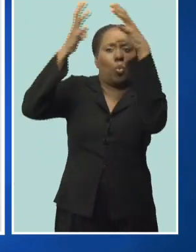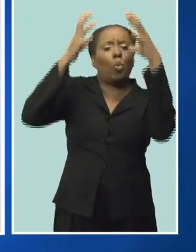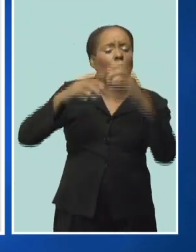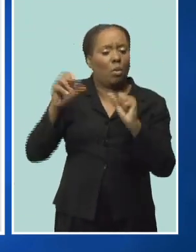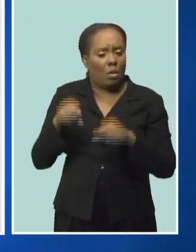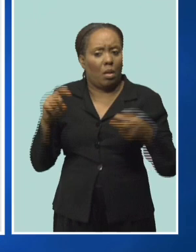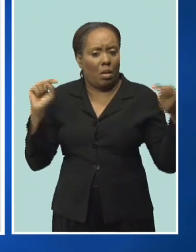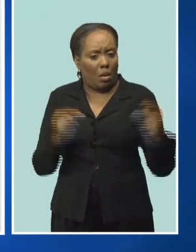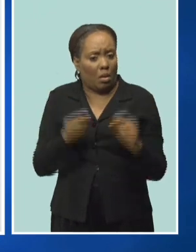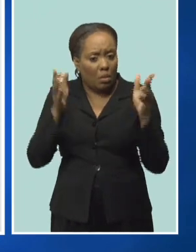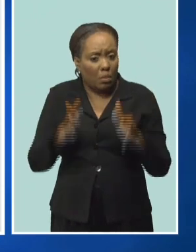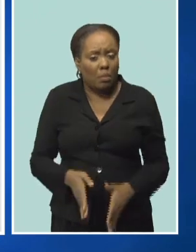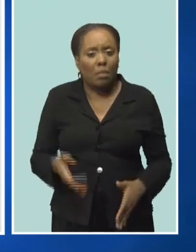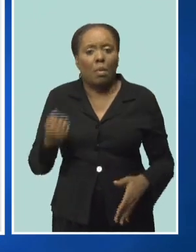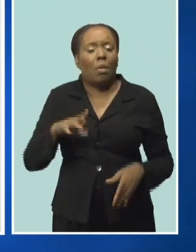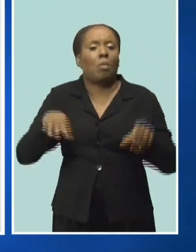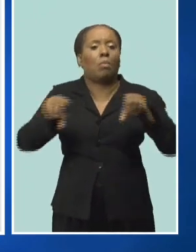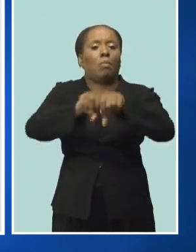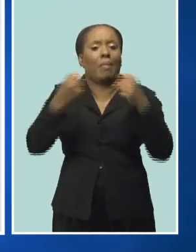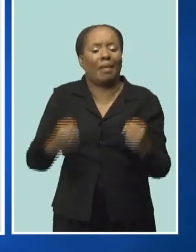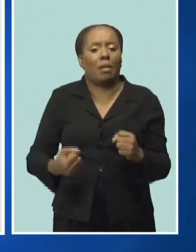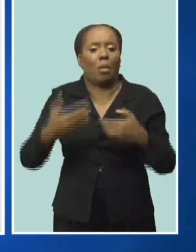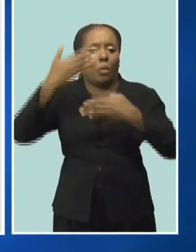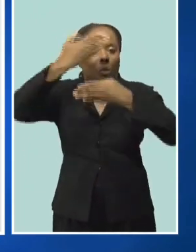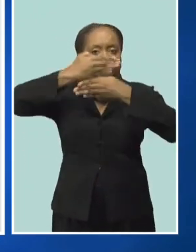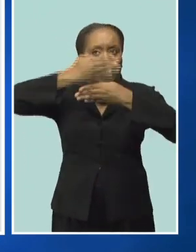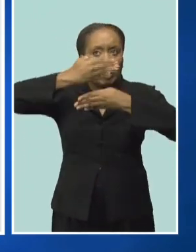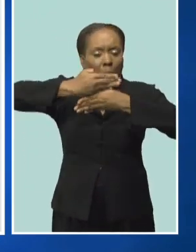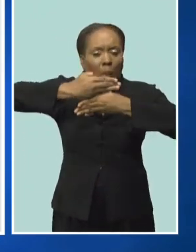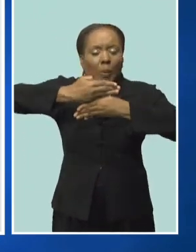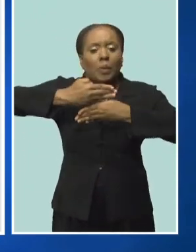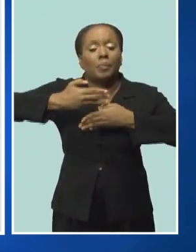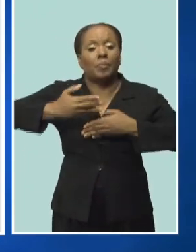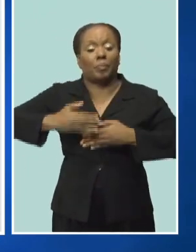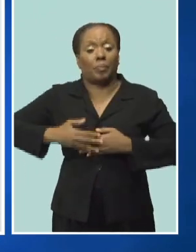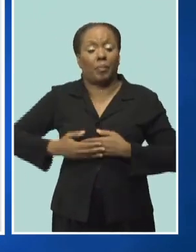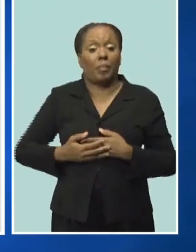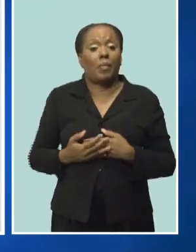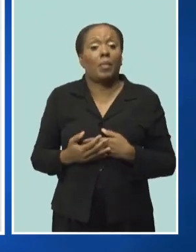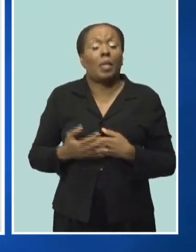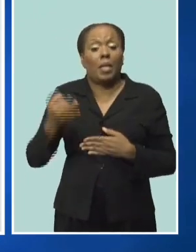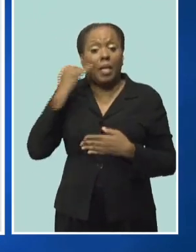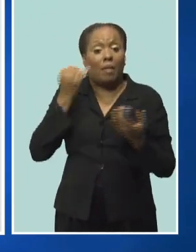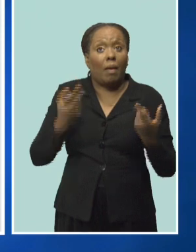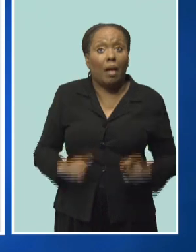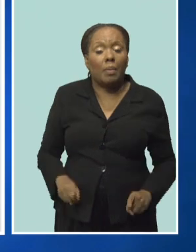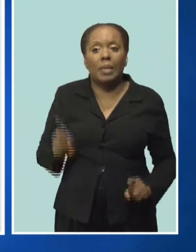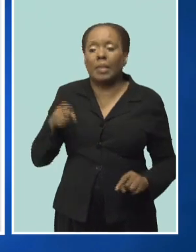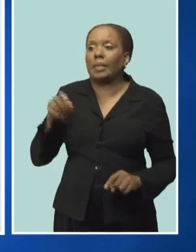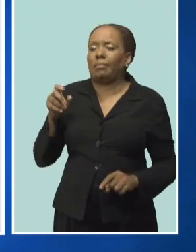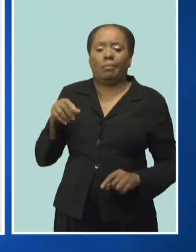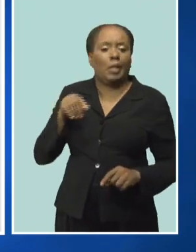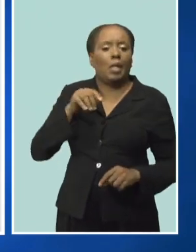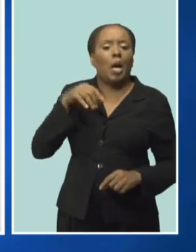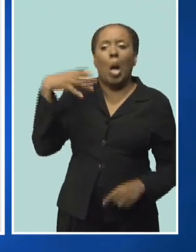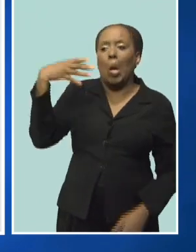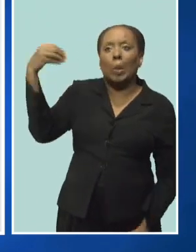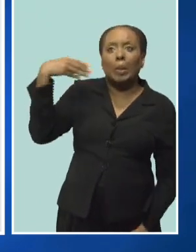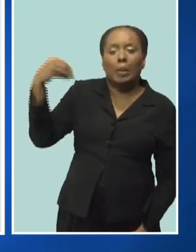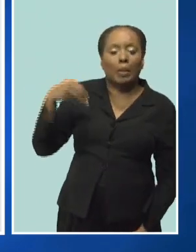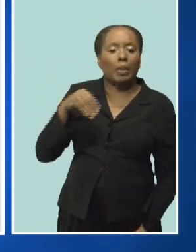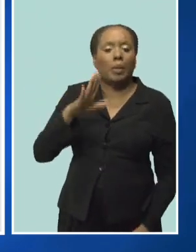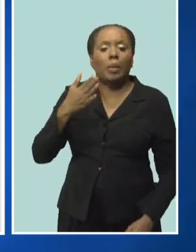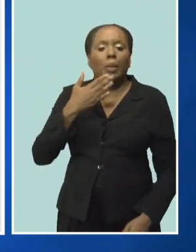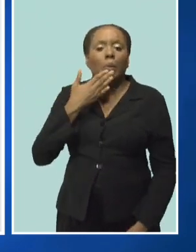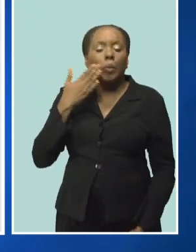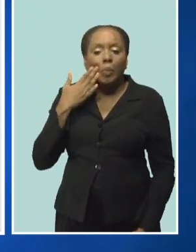hurt somebody or break somebody's windows. The truth also is that if we do that, we need to also look around our yards tomorrow to